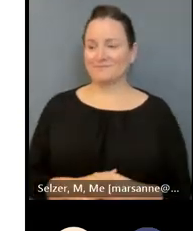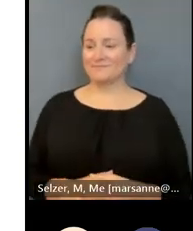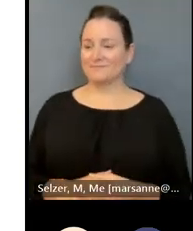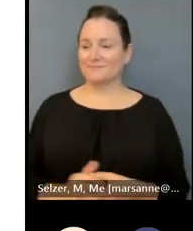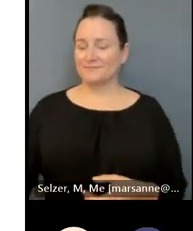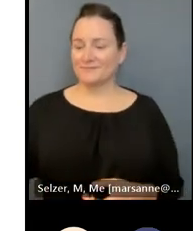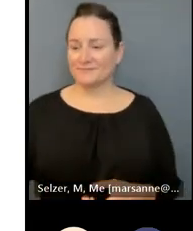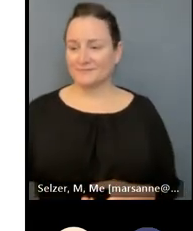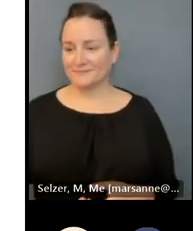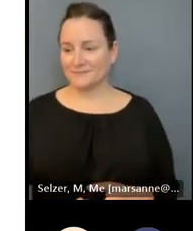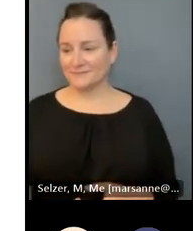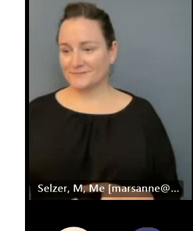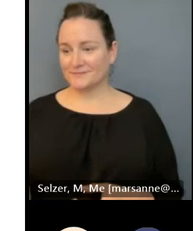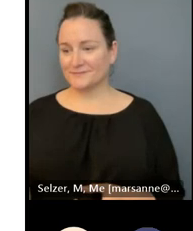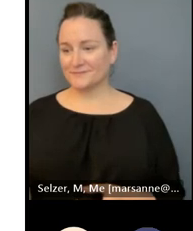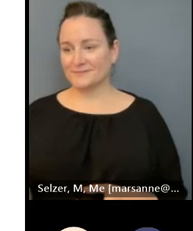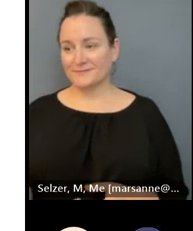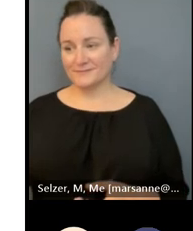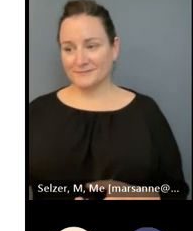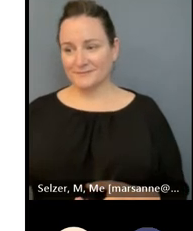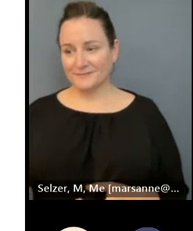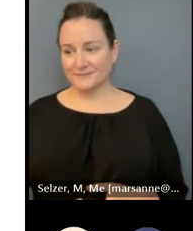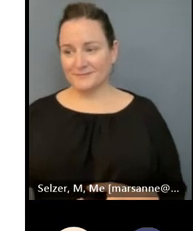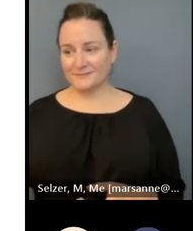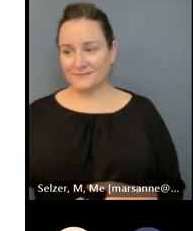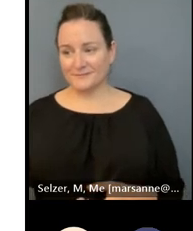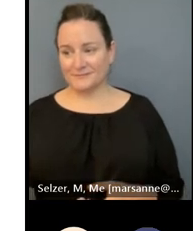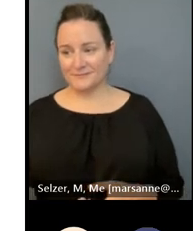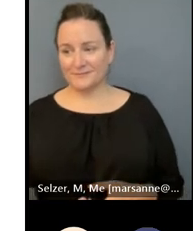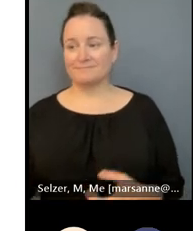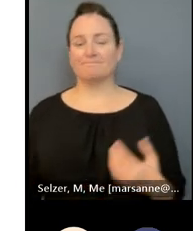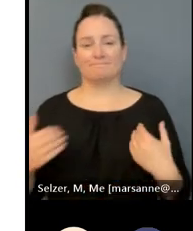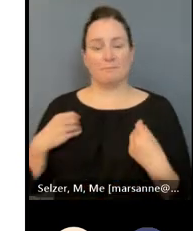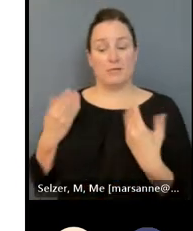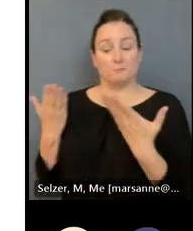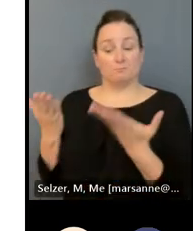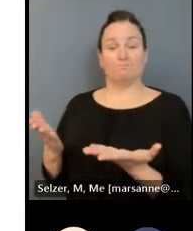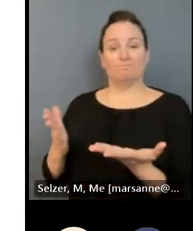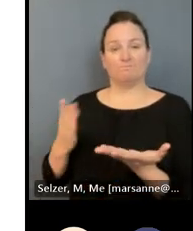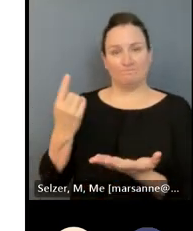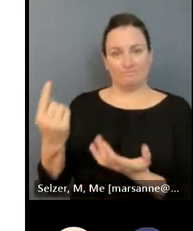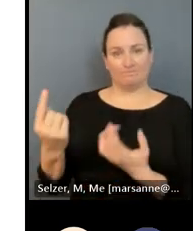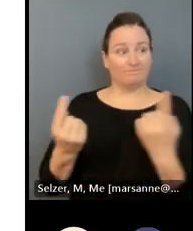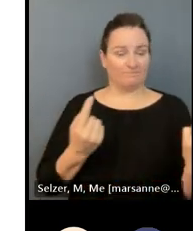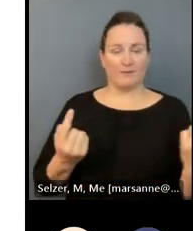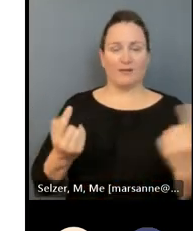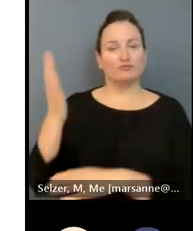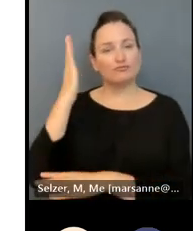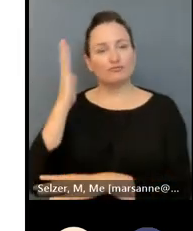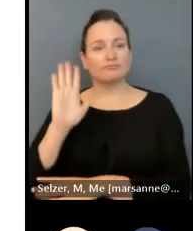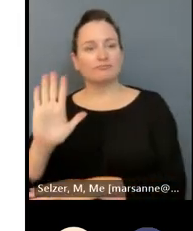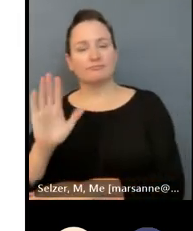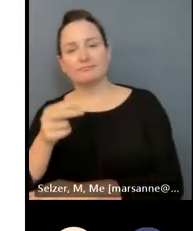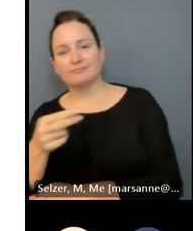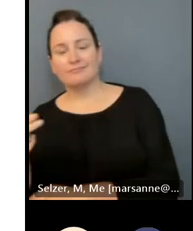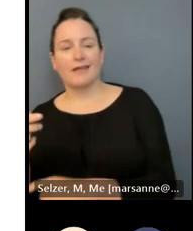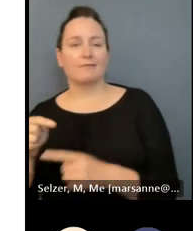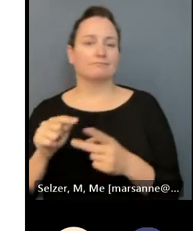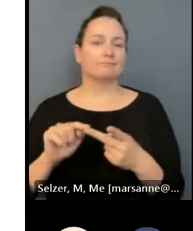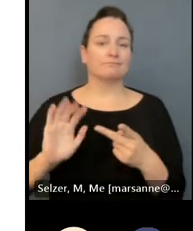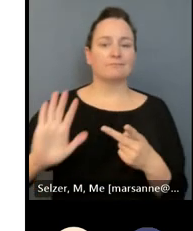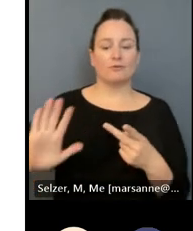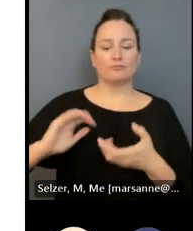and I will just give the floor to you to present just yourself and say your organization and your name, please.